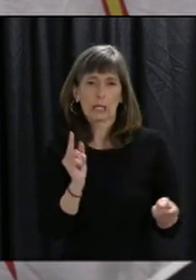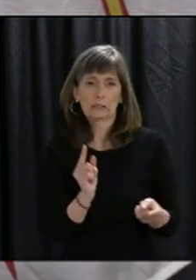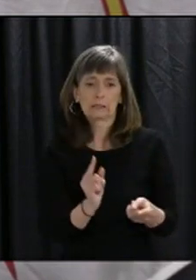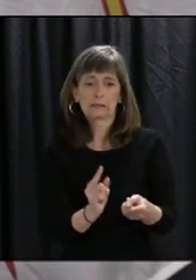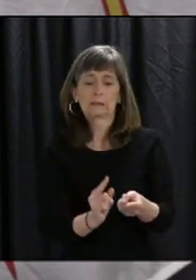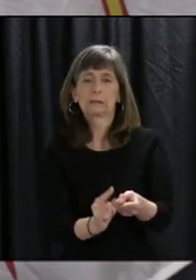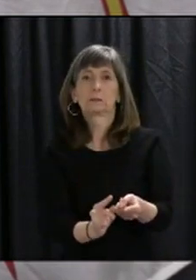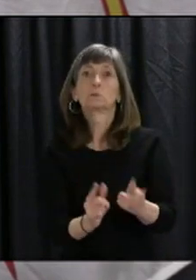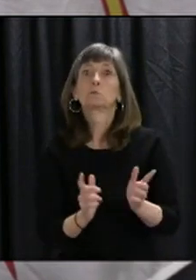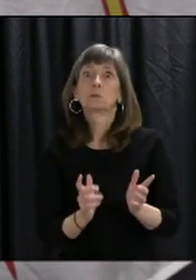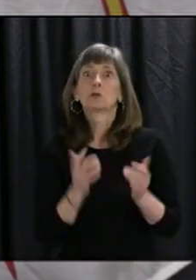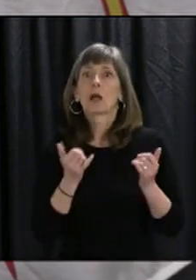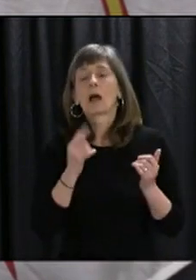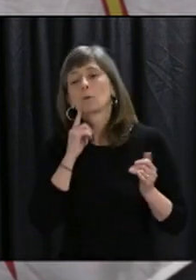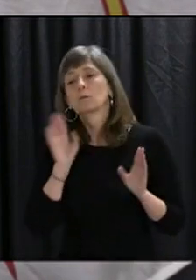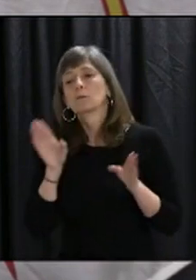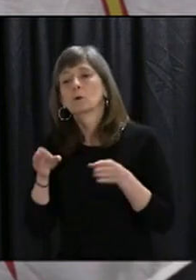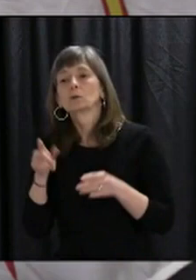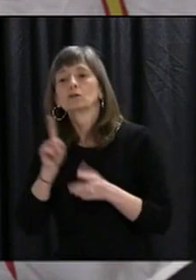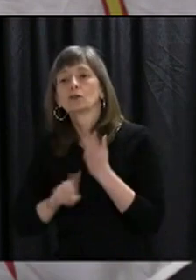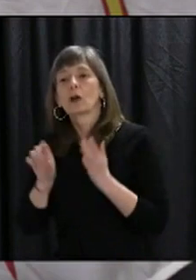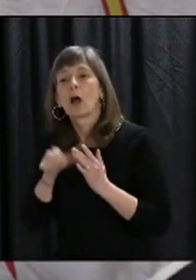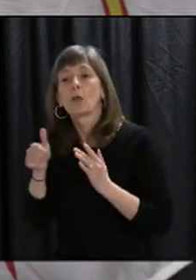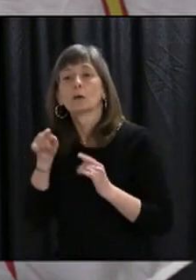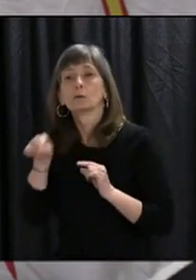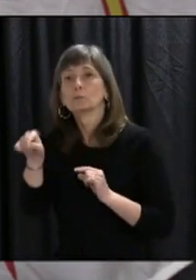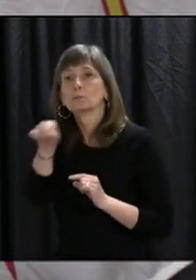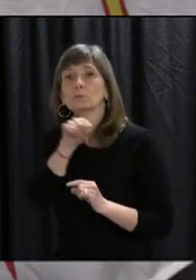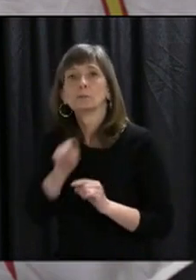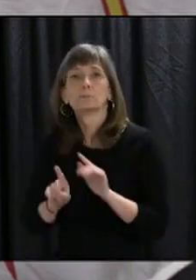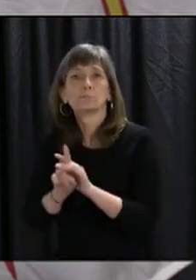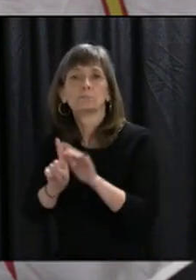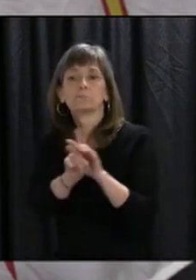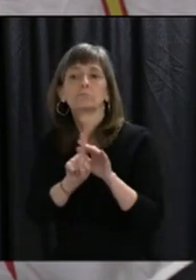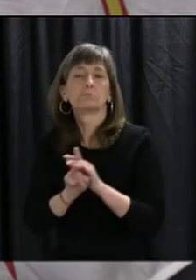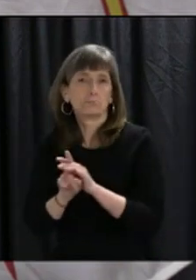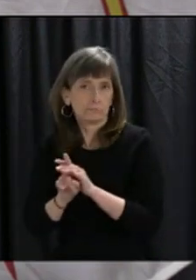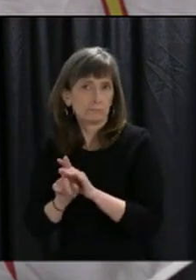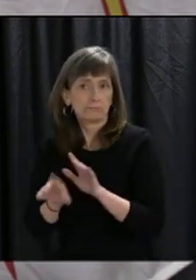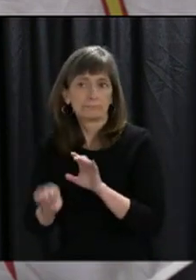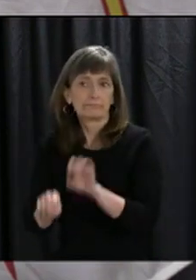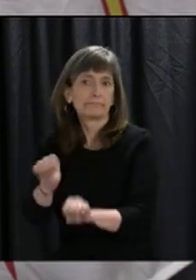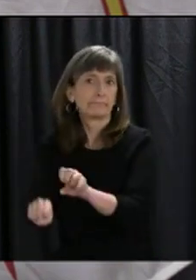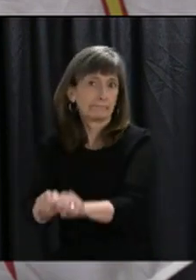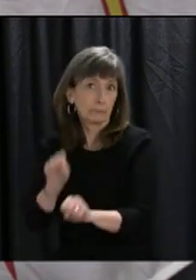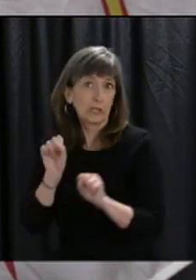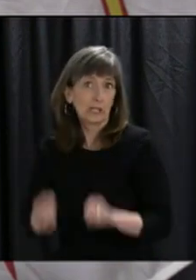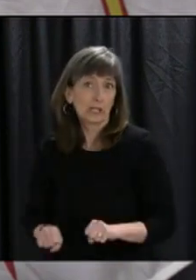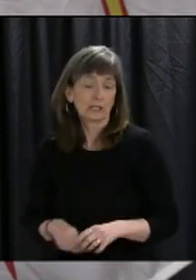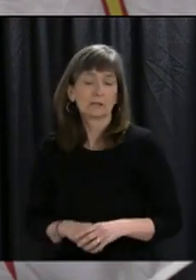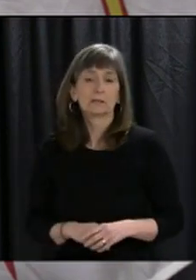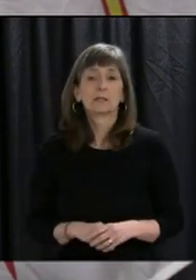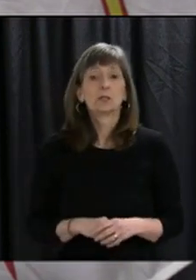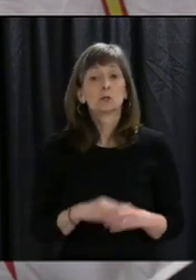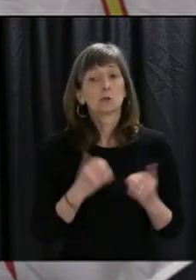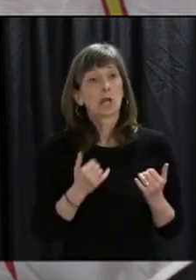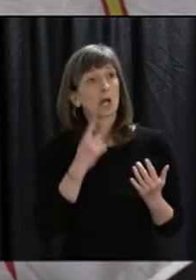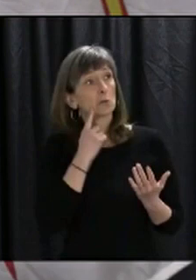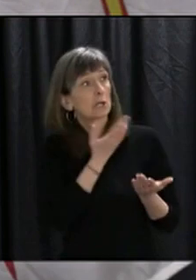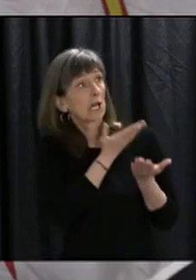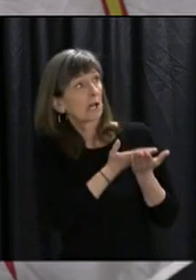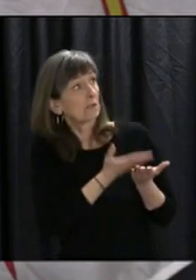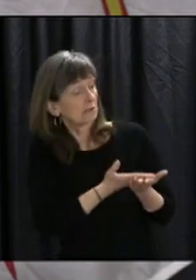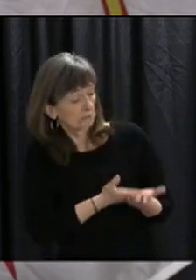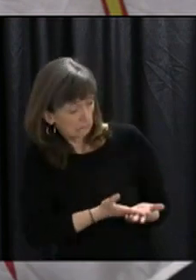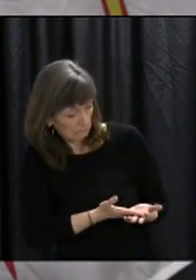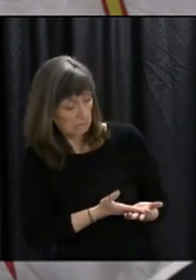want to make sure that we're catching every case that we can. And so we've looked at the evidence, and we feel that this is a good time to